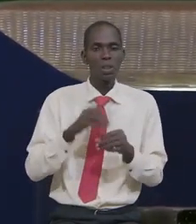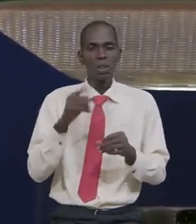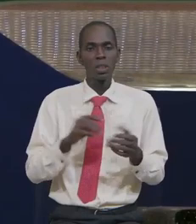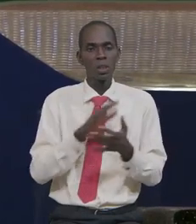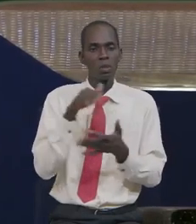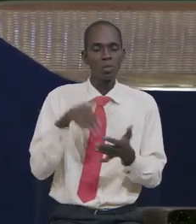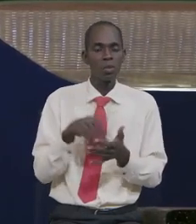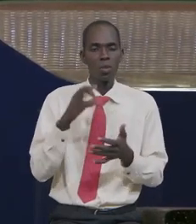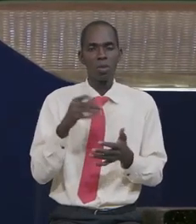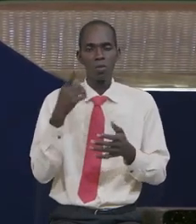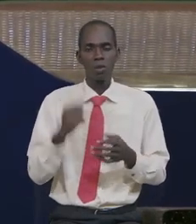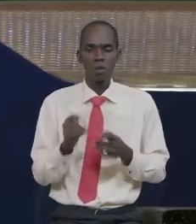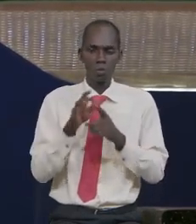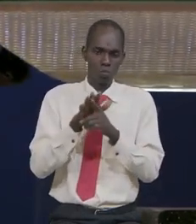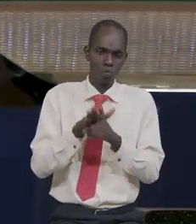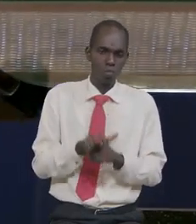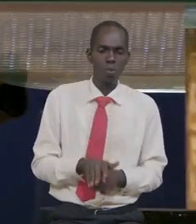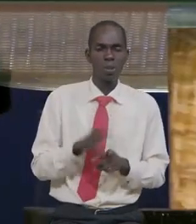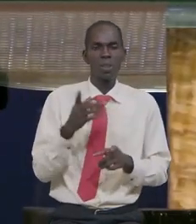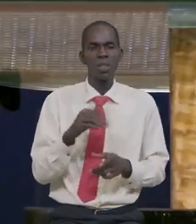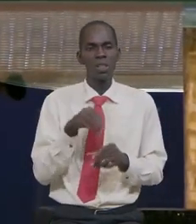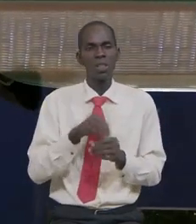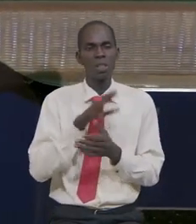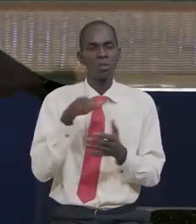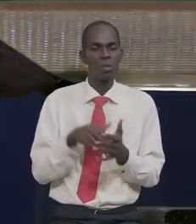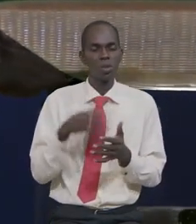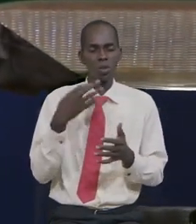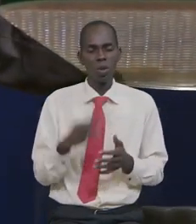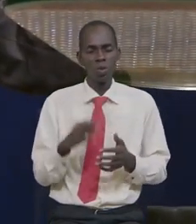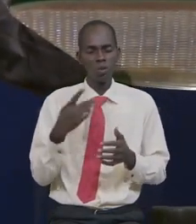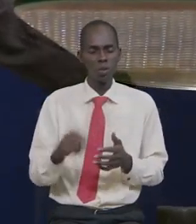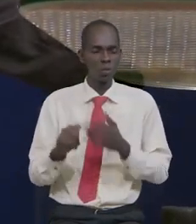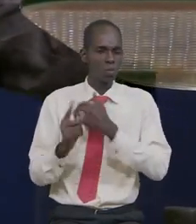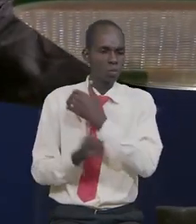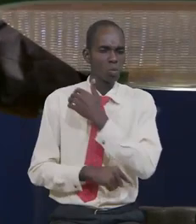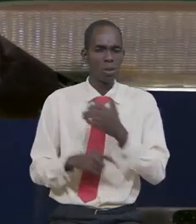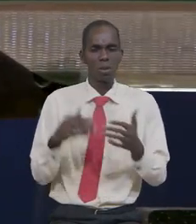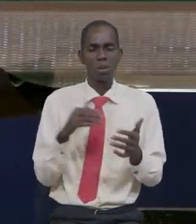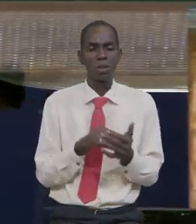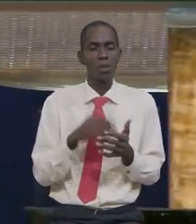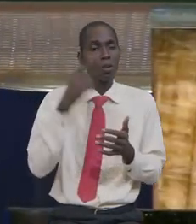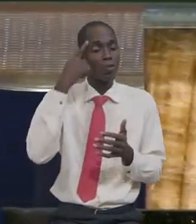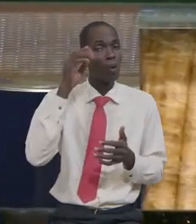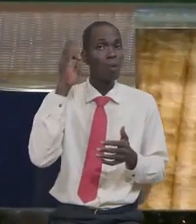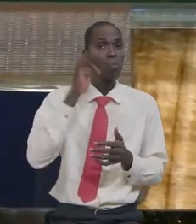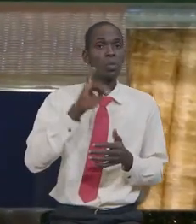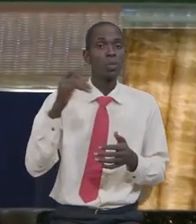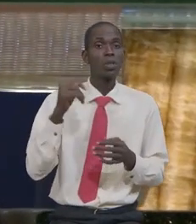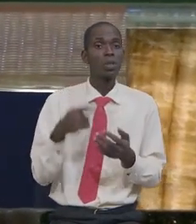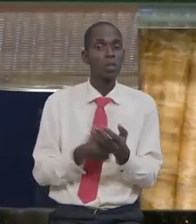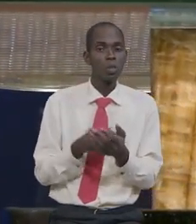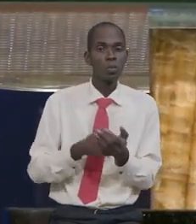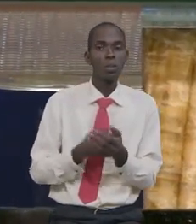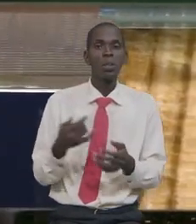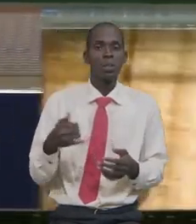the pressure, in the midst of the punishment they laid on them for preaching the gospel, yet they kept